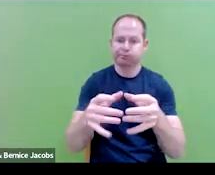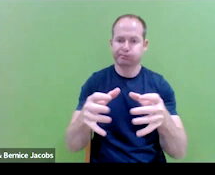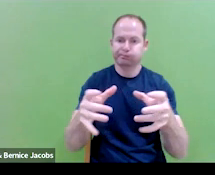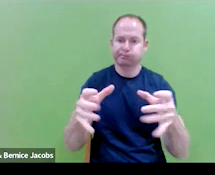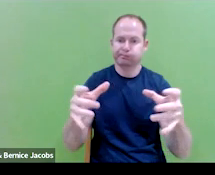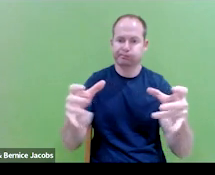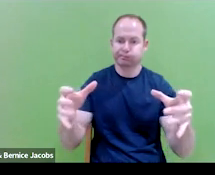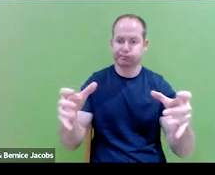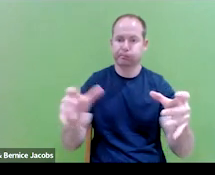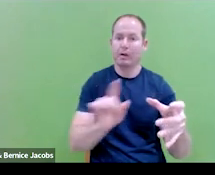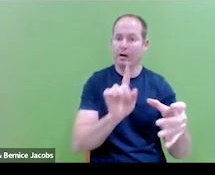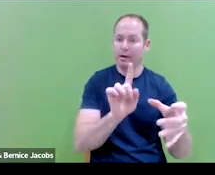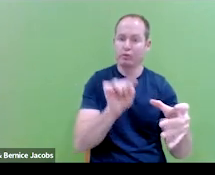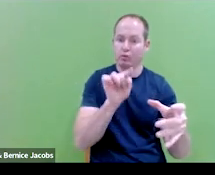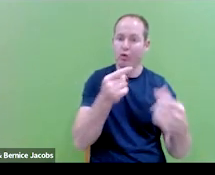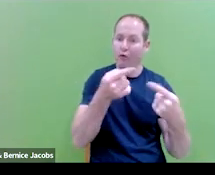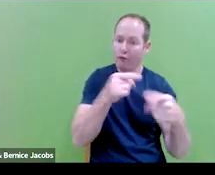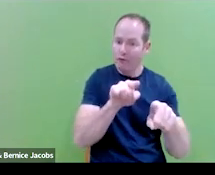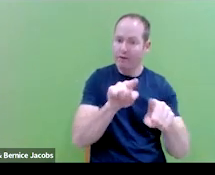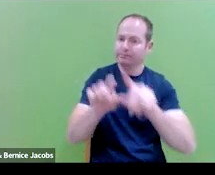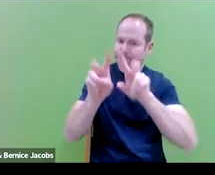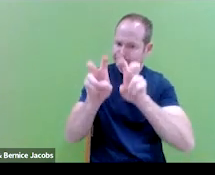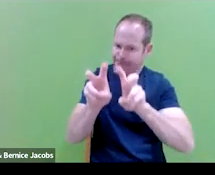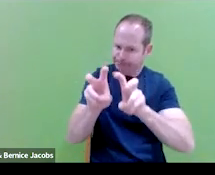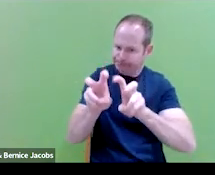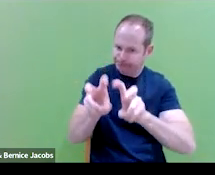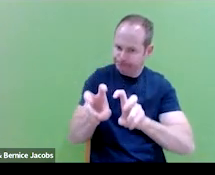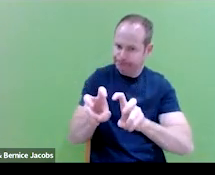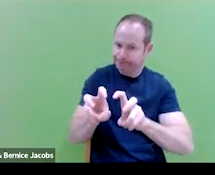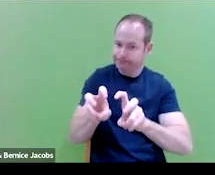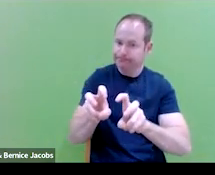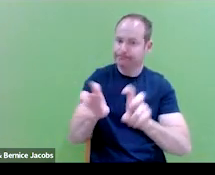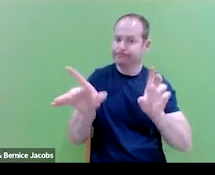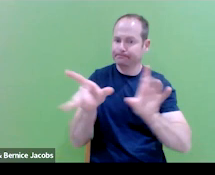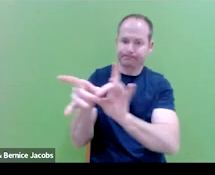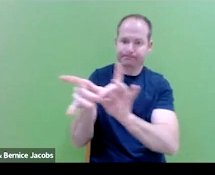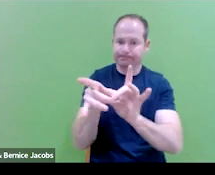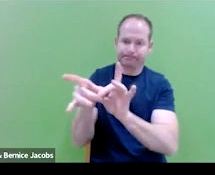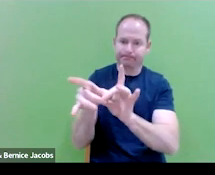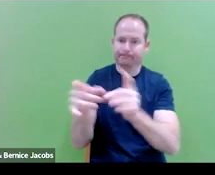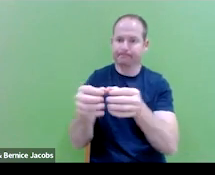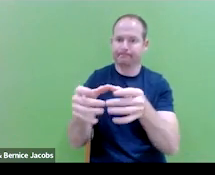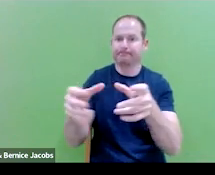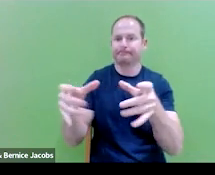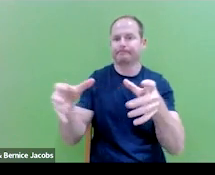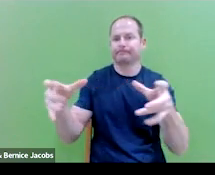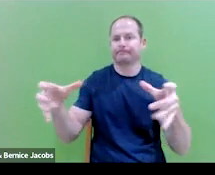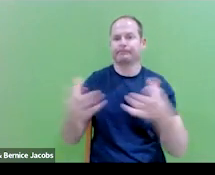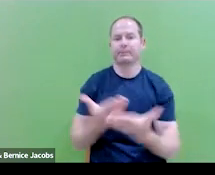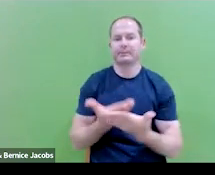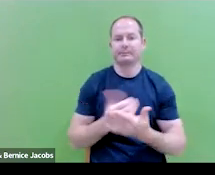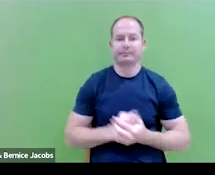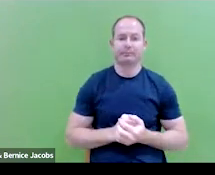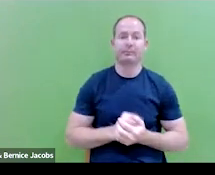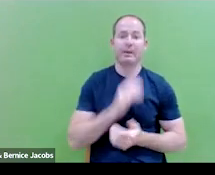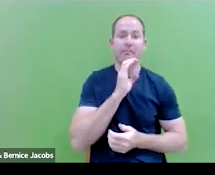starting to investigate that will you grow and establish a network in this space. So there isn't a list